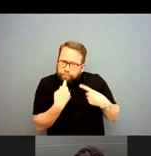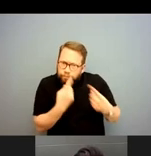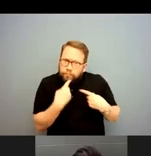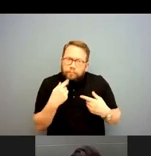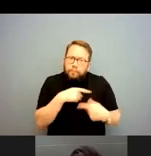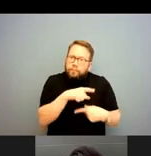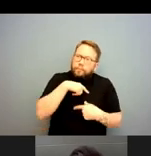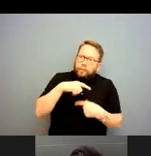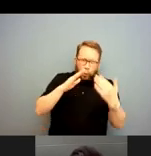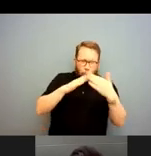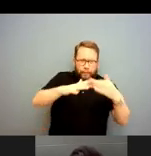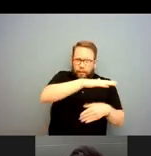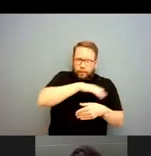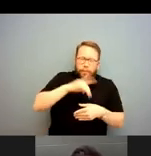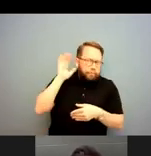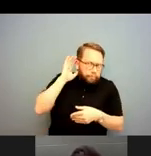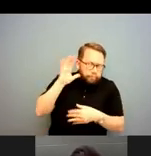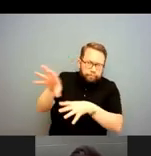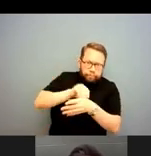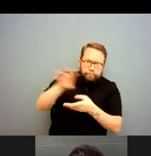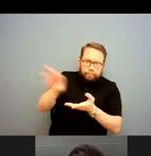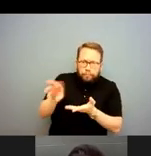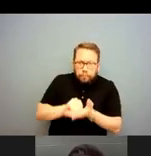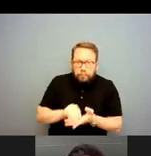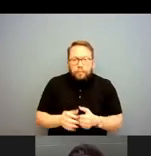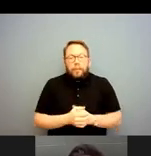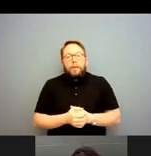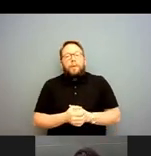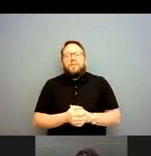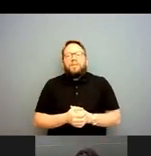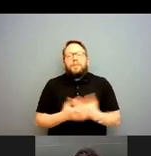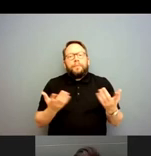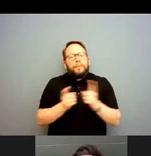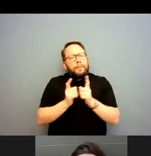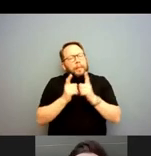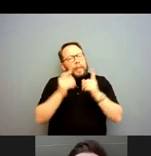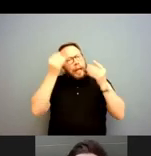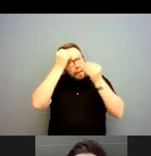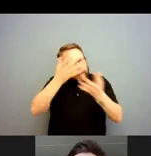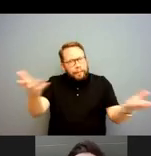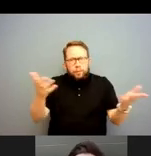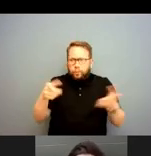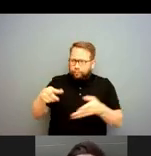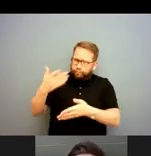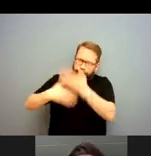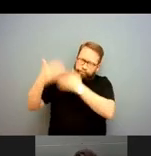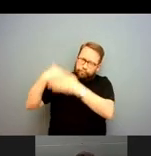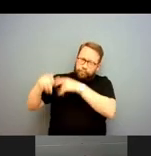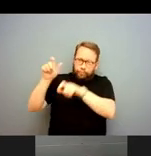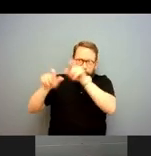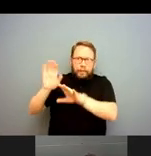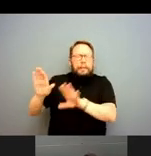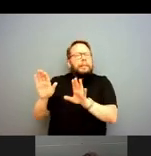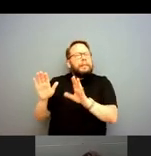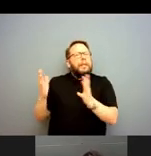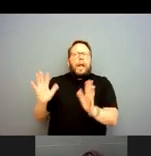need more information on their situation. We need more concrete data on services that